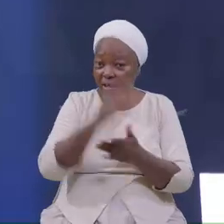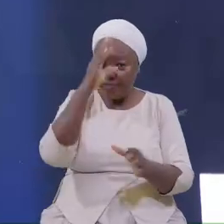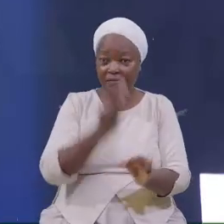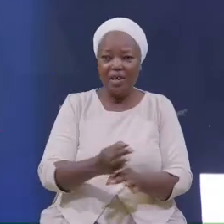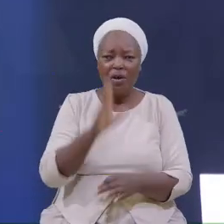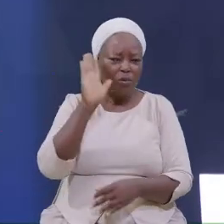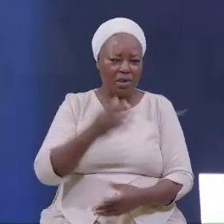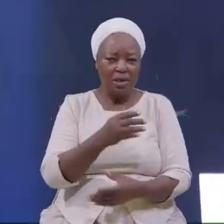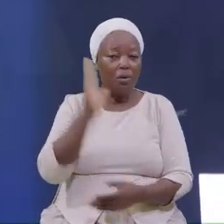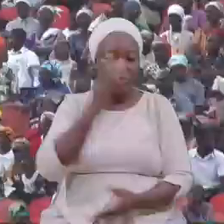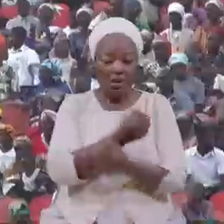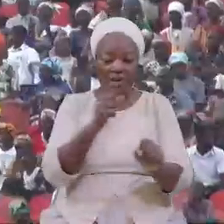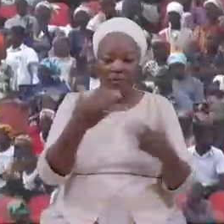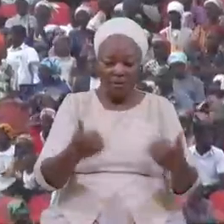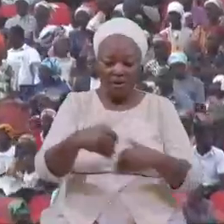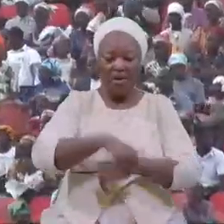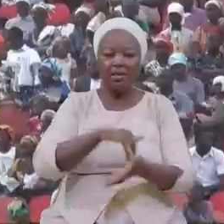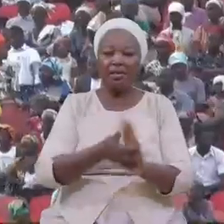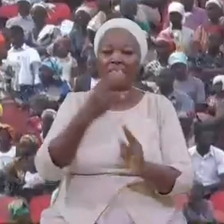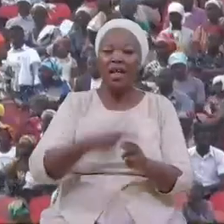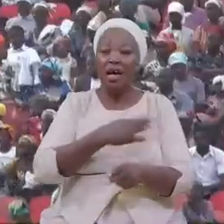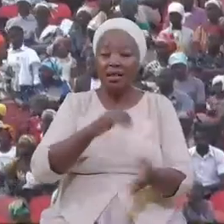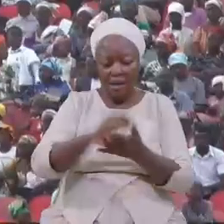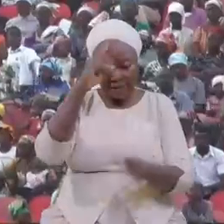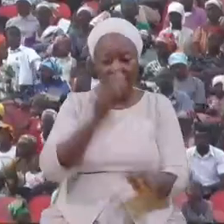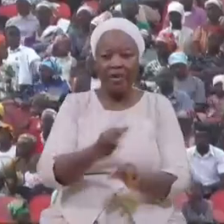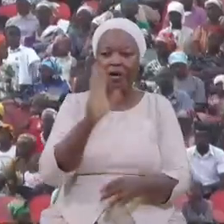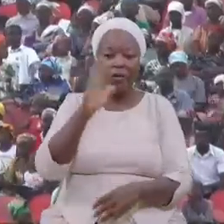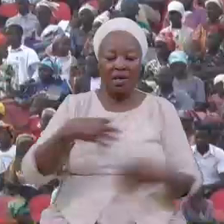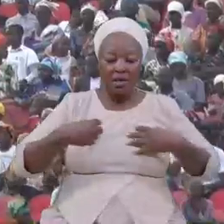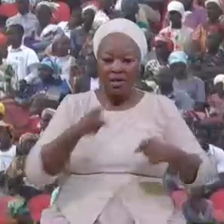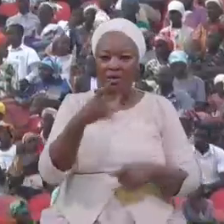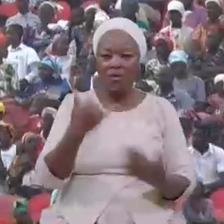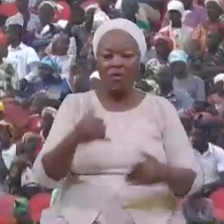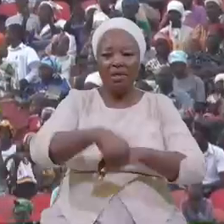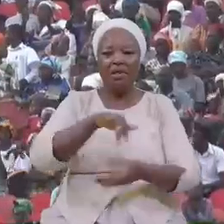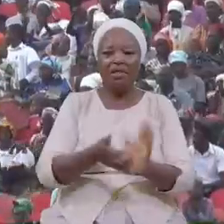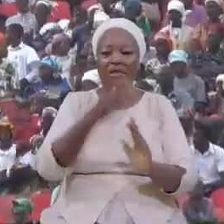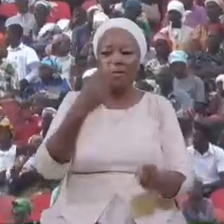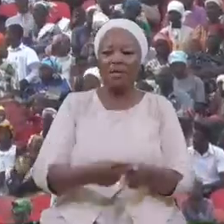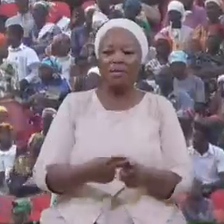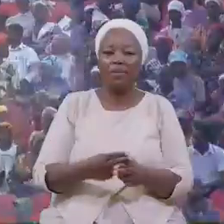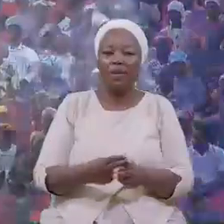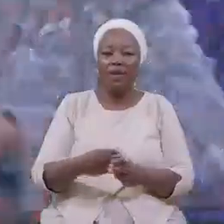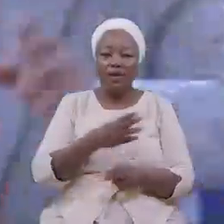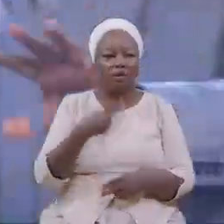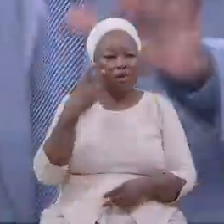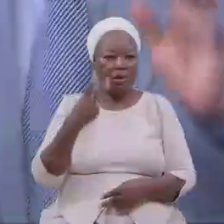save you tonight. And that faith will heal you tonight. We're looking